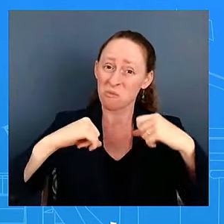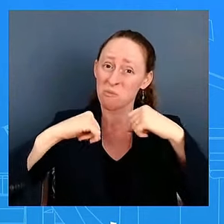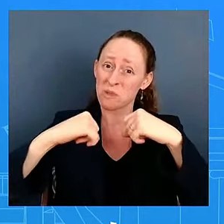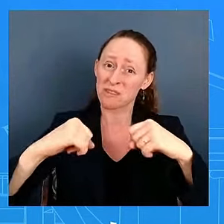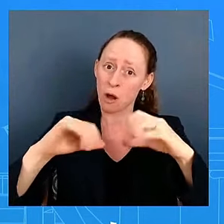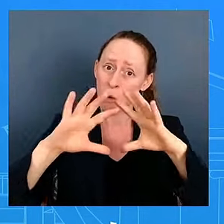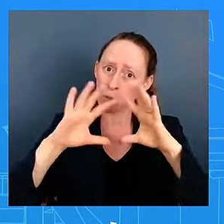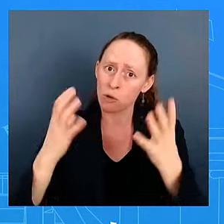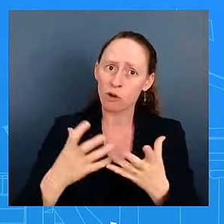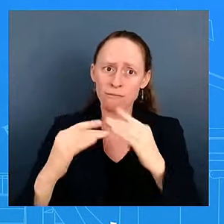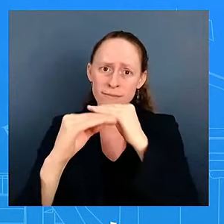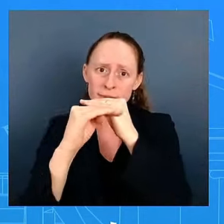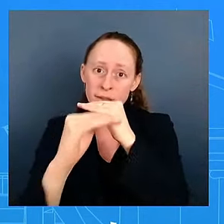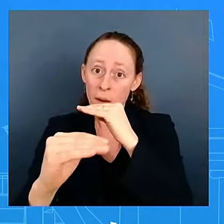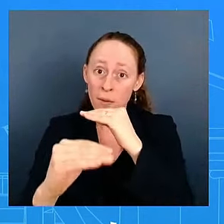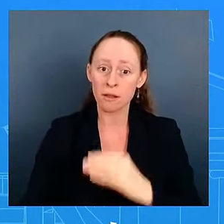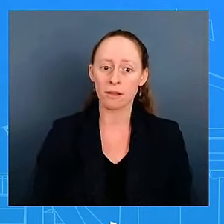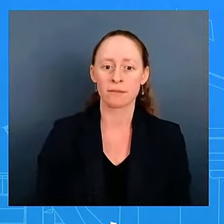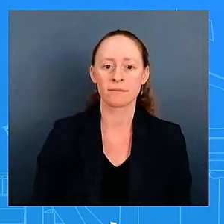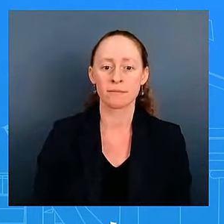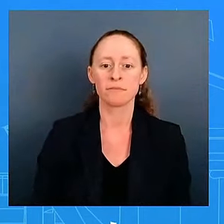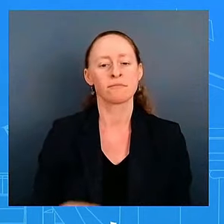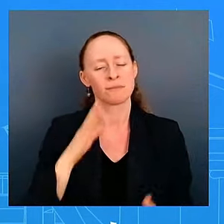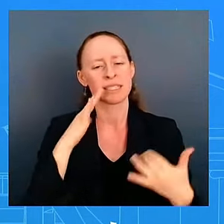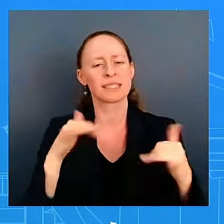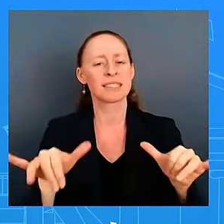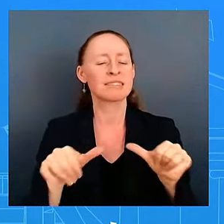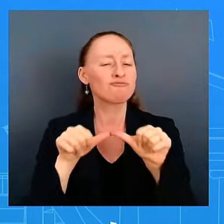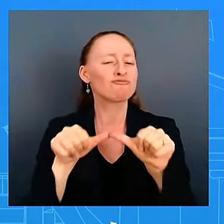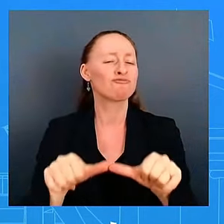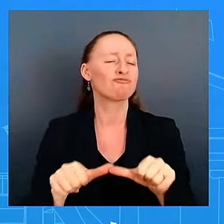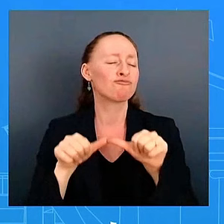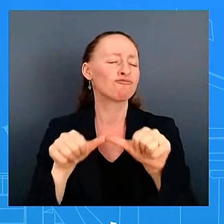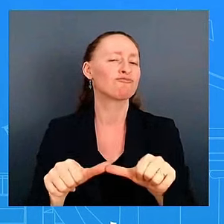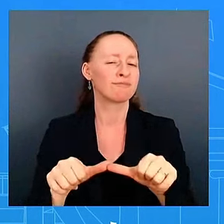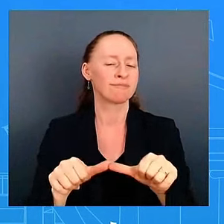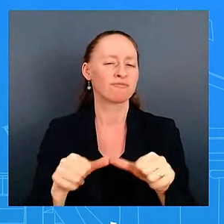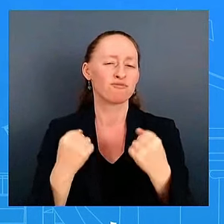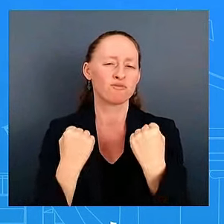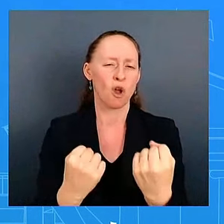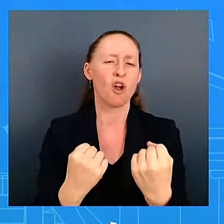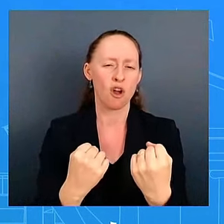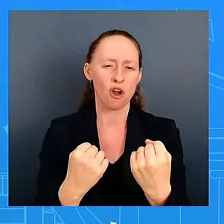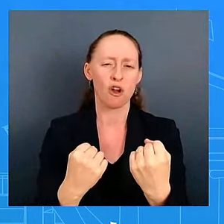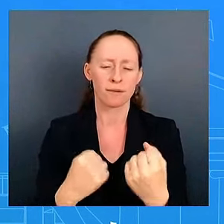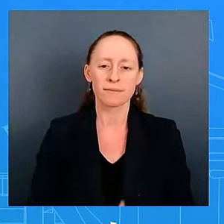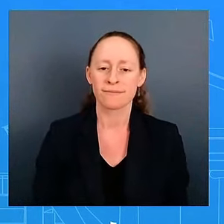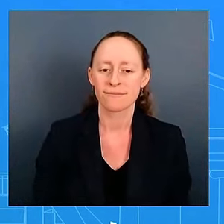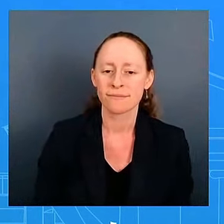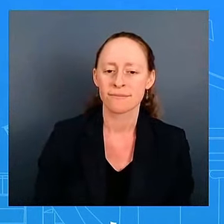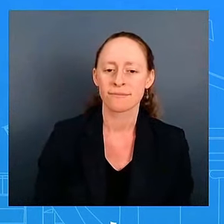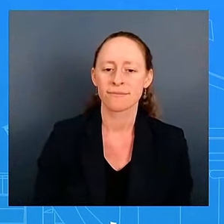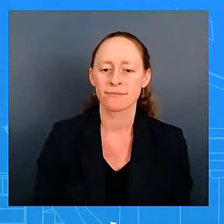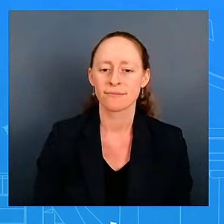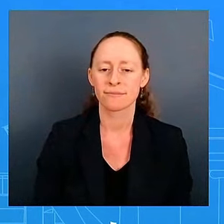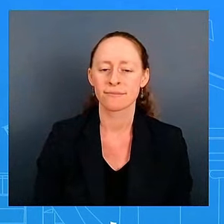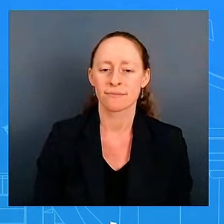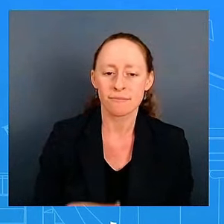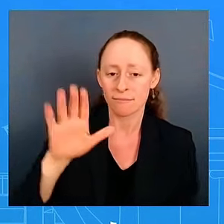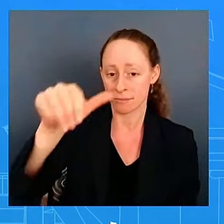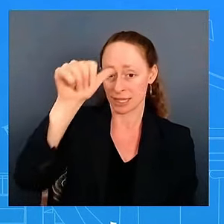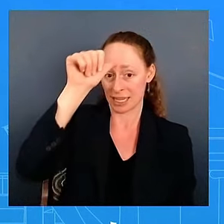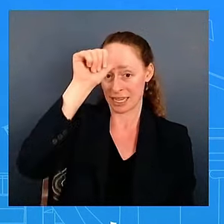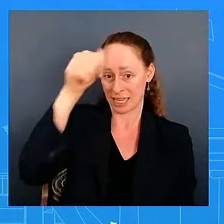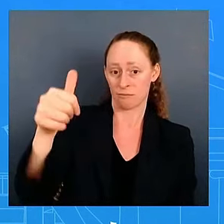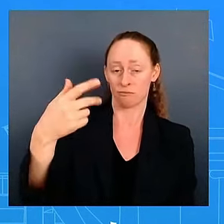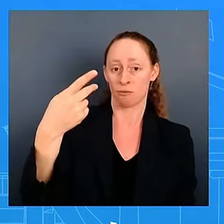question. Indian Prime Minister Modi is visiting Russia. We all seen the footage that he's hugging, being friendly with Putin, also